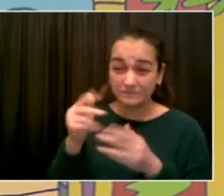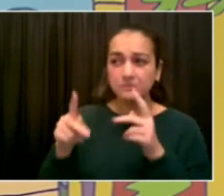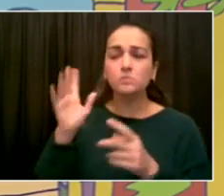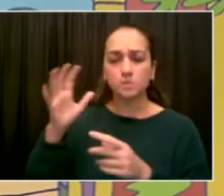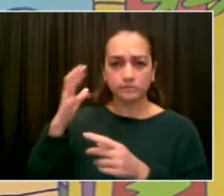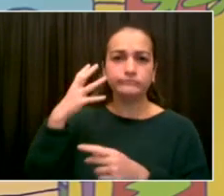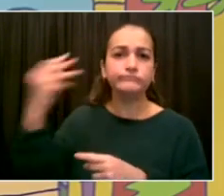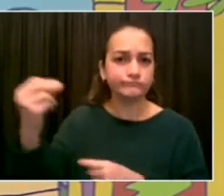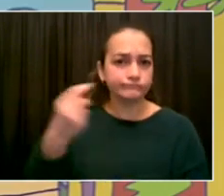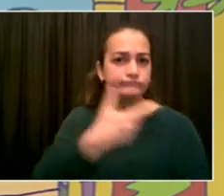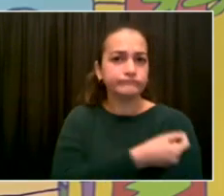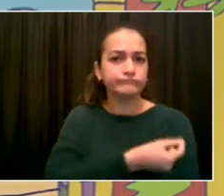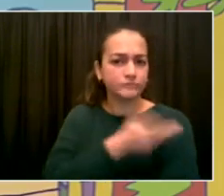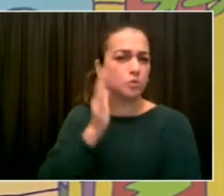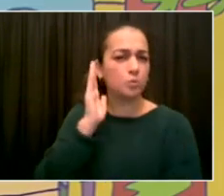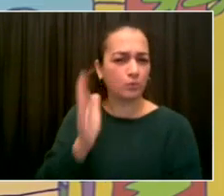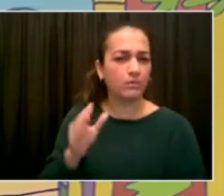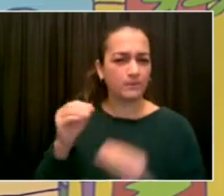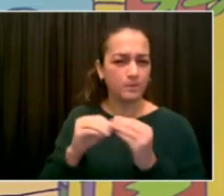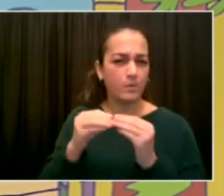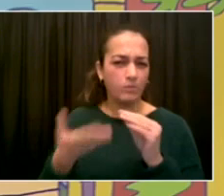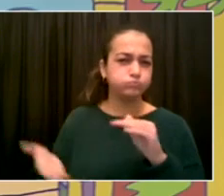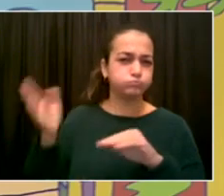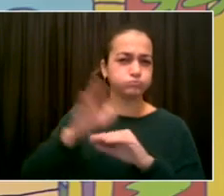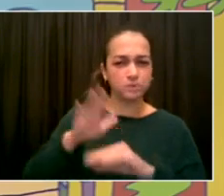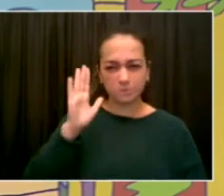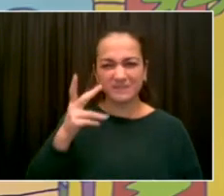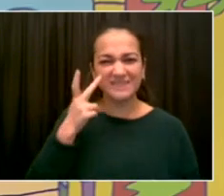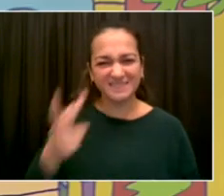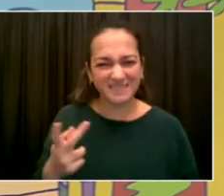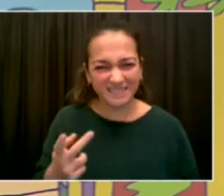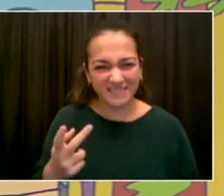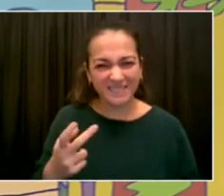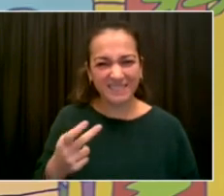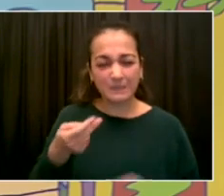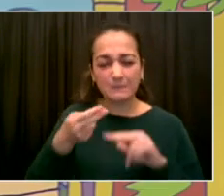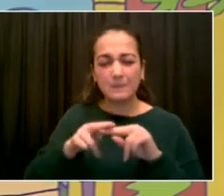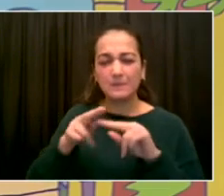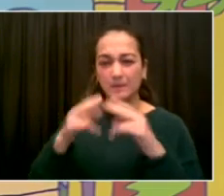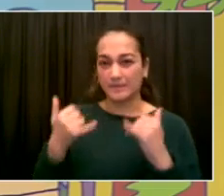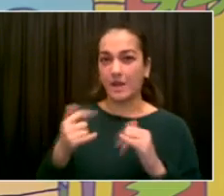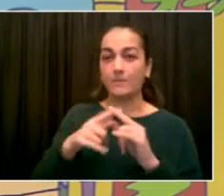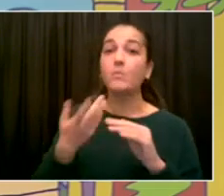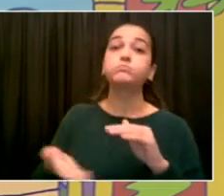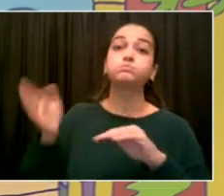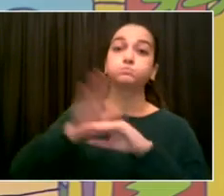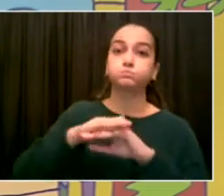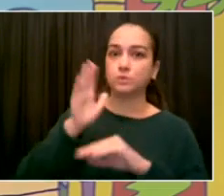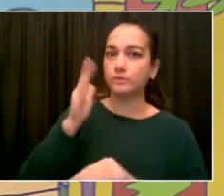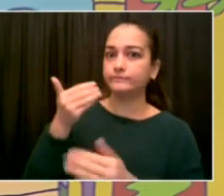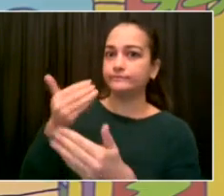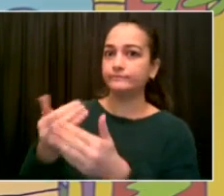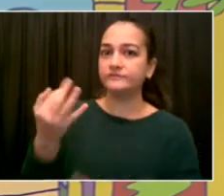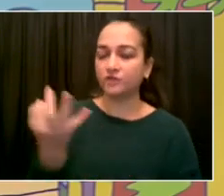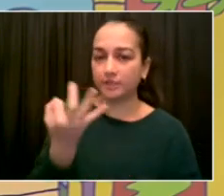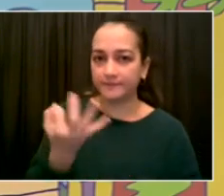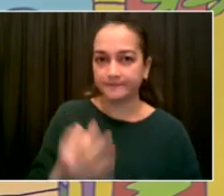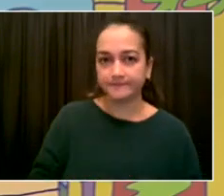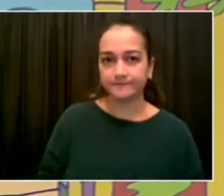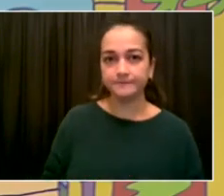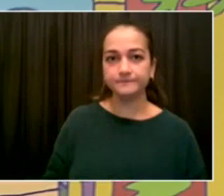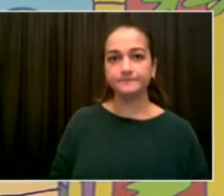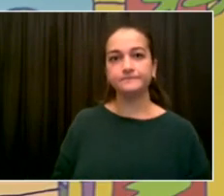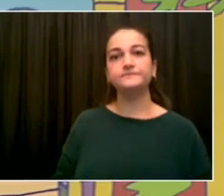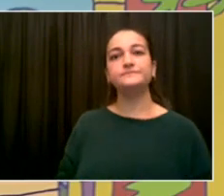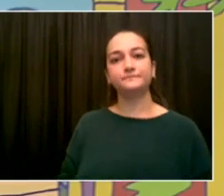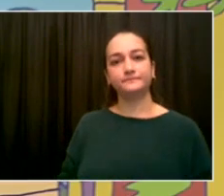vaccination right up on the deadline. And then some people who didn't get vaccinated by the deadline, but recognize that they're about to be put on